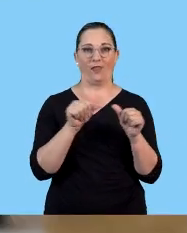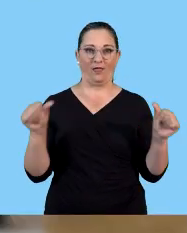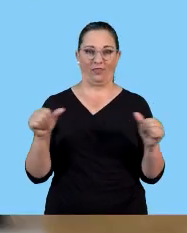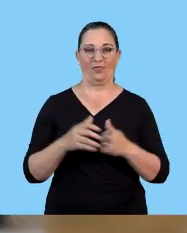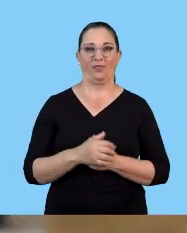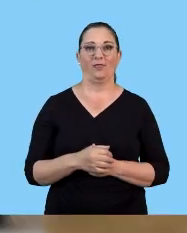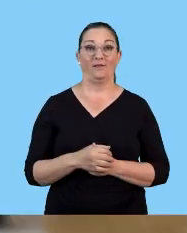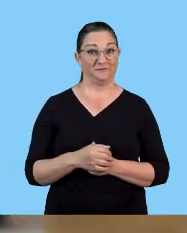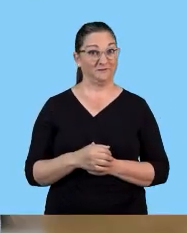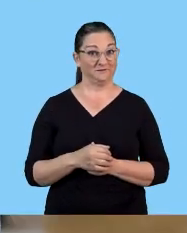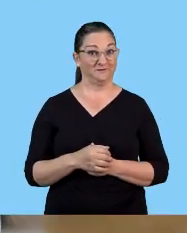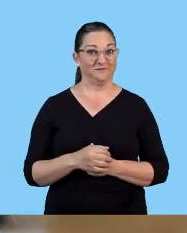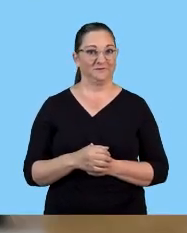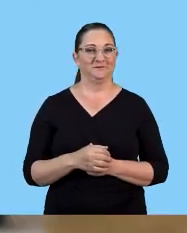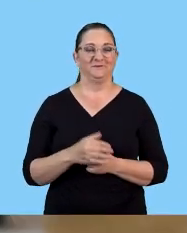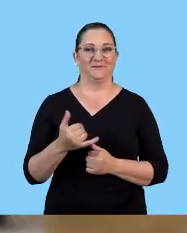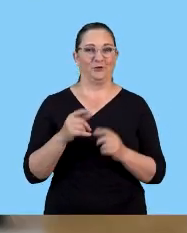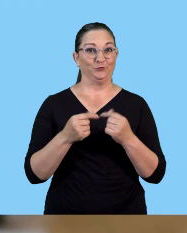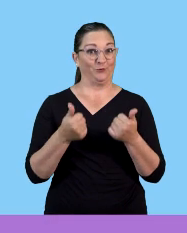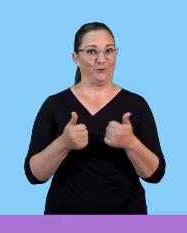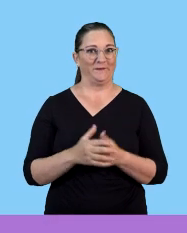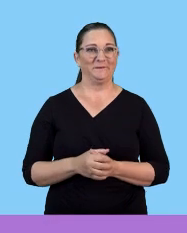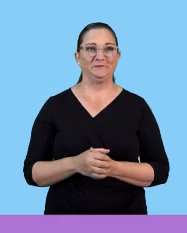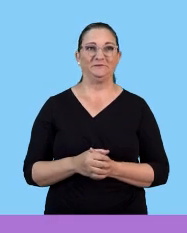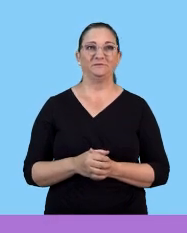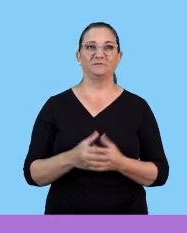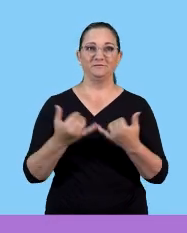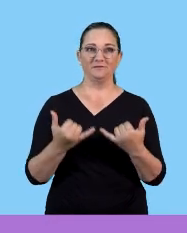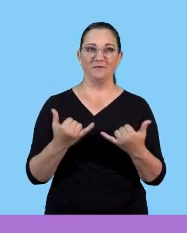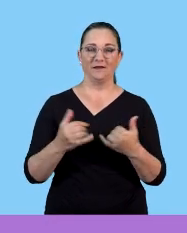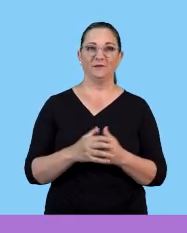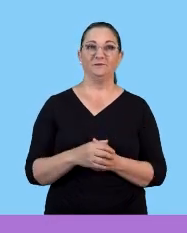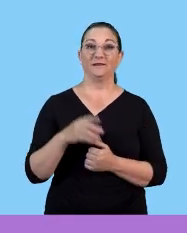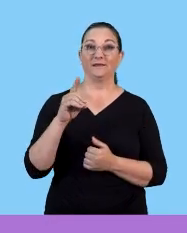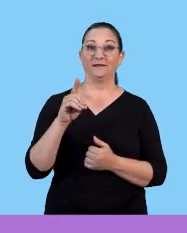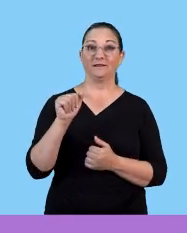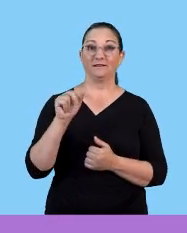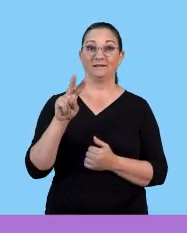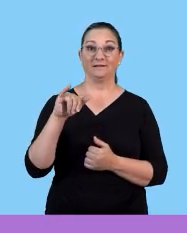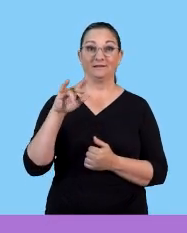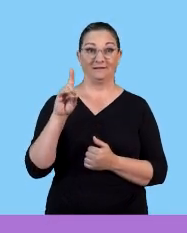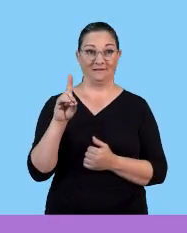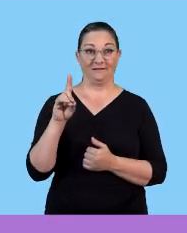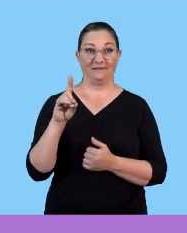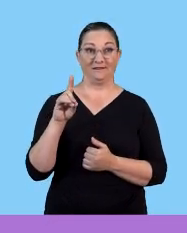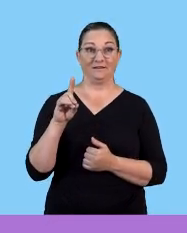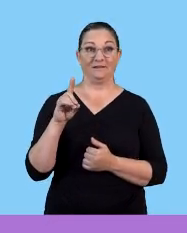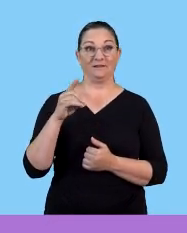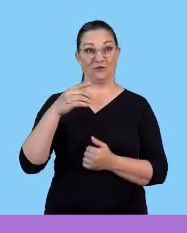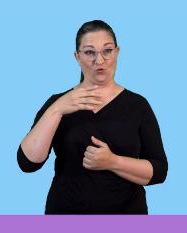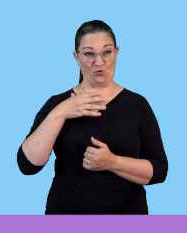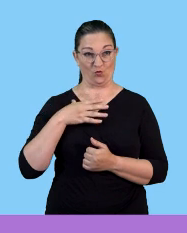work. Right, we're getting there. Okay, here we go. David wants to